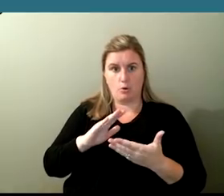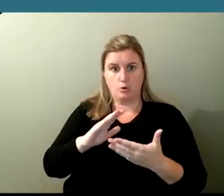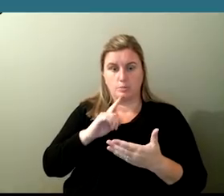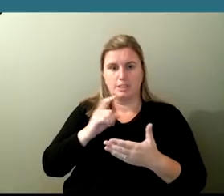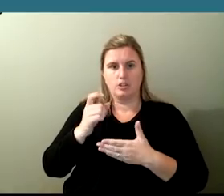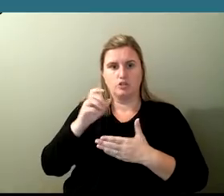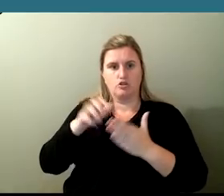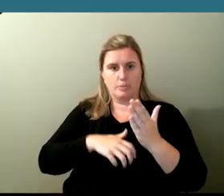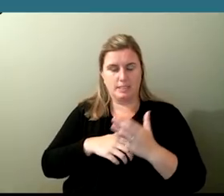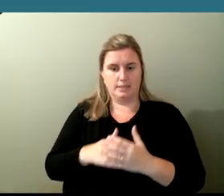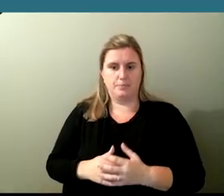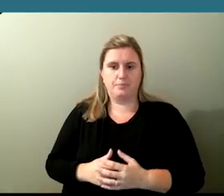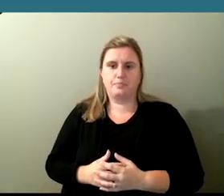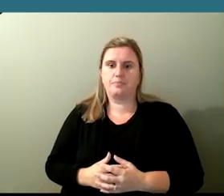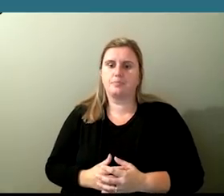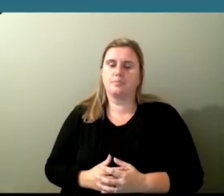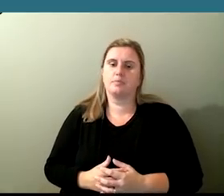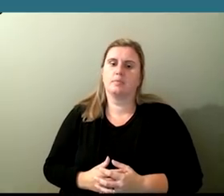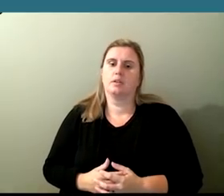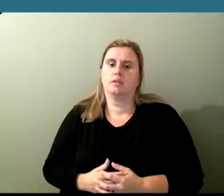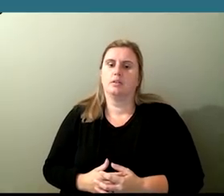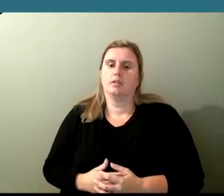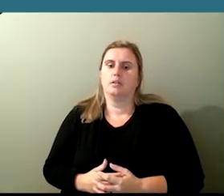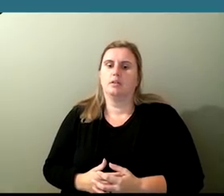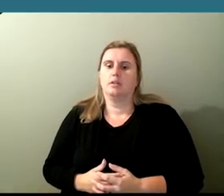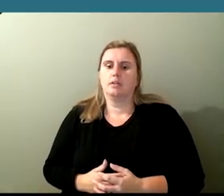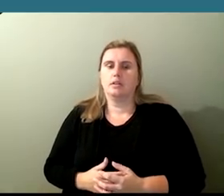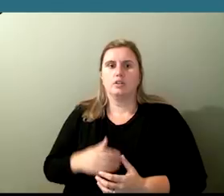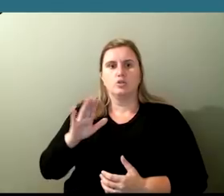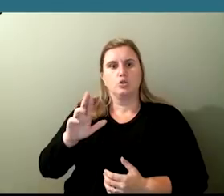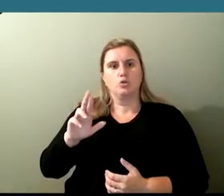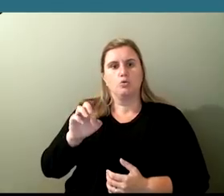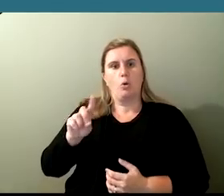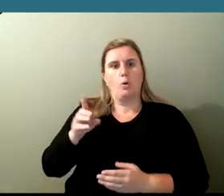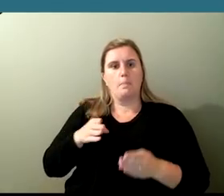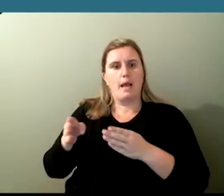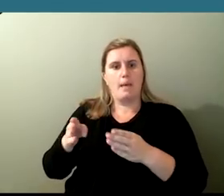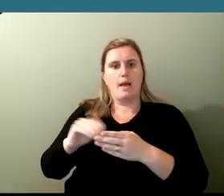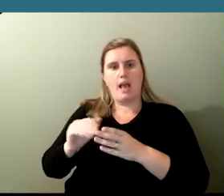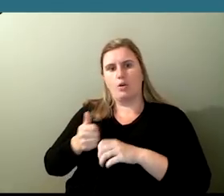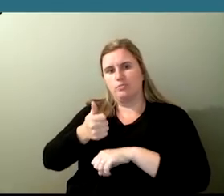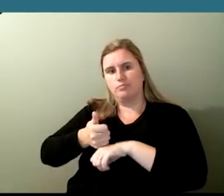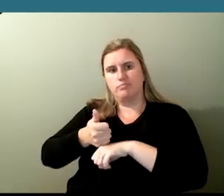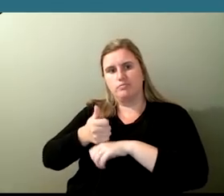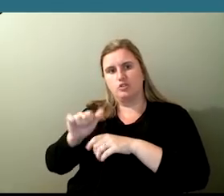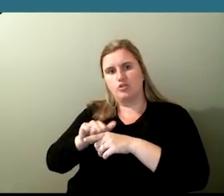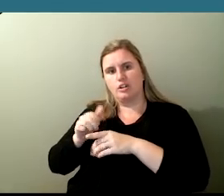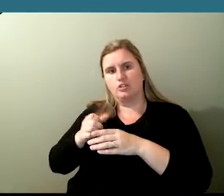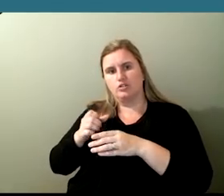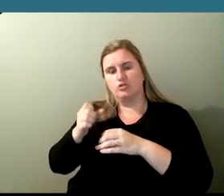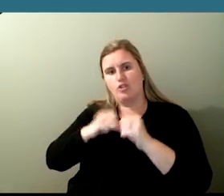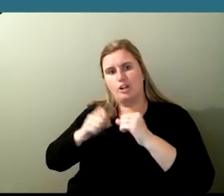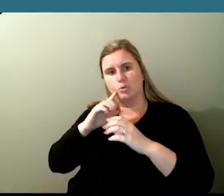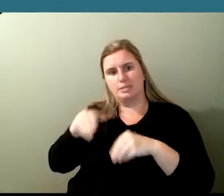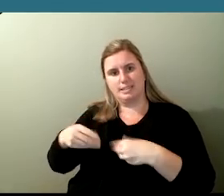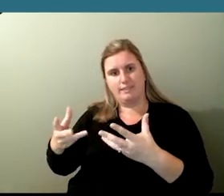scripted. With using a storyboard, it's basically your roadmap as to how implementation of the training strategy is actually going to be delivered. You